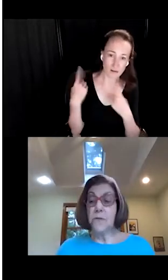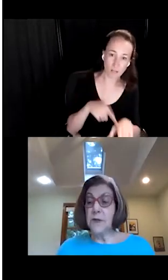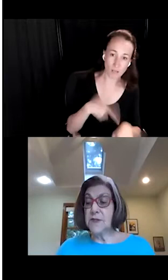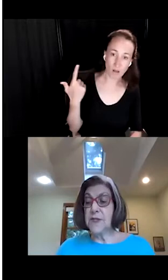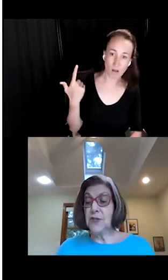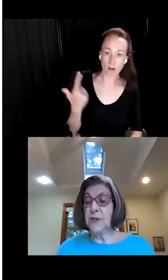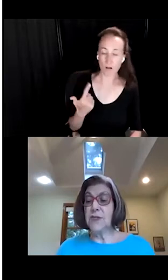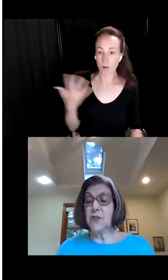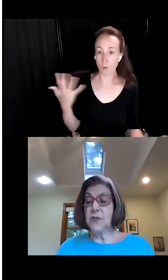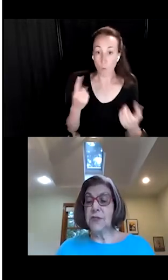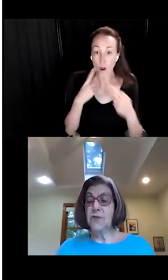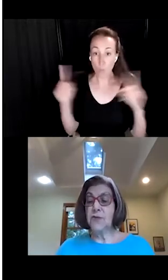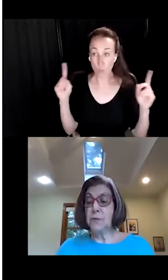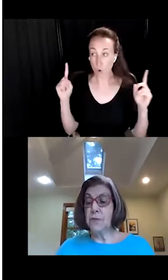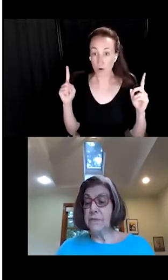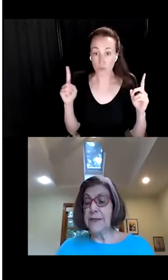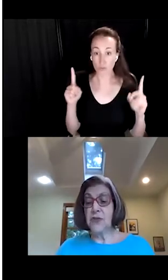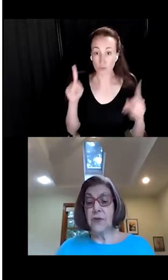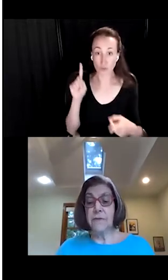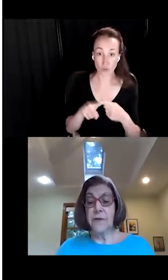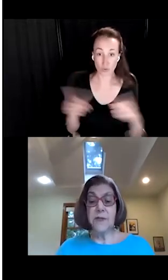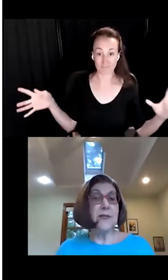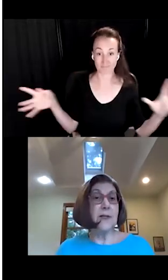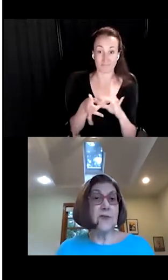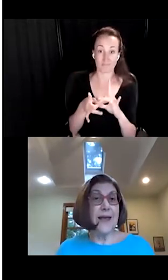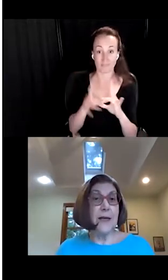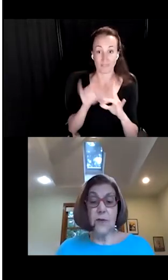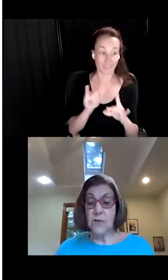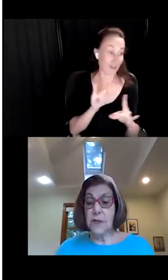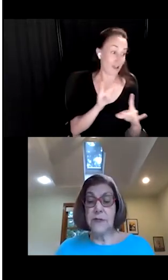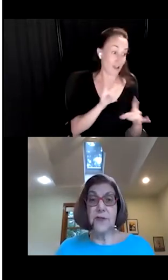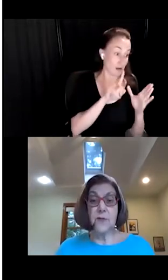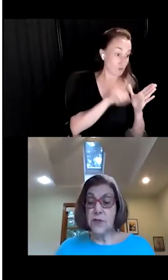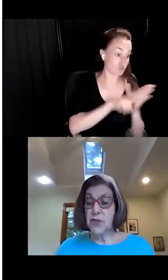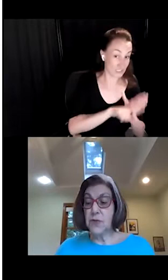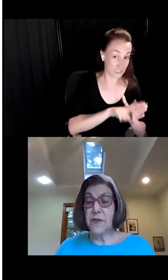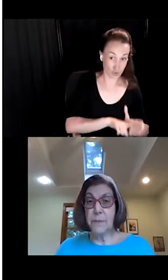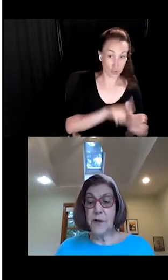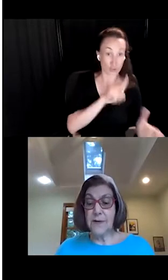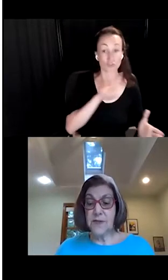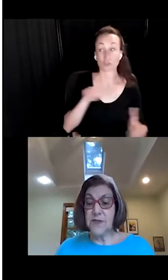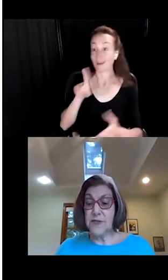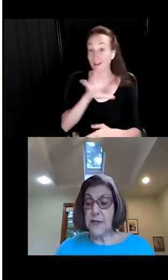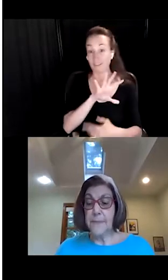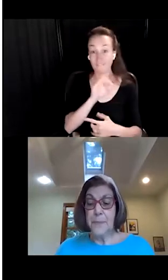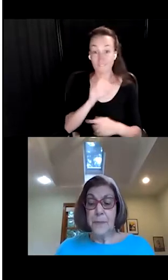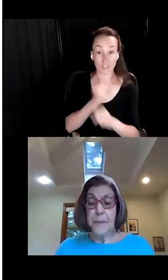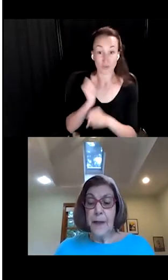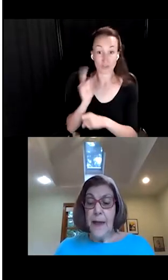between the realization that citrus prevents scurvy and sailors getting those lemons and oranges when they put out to